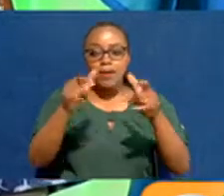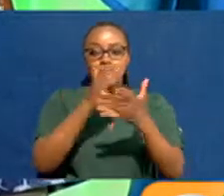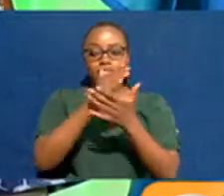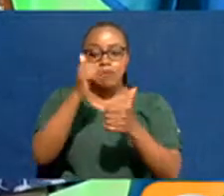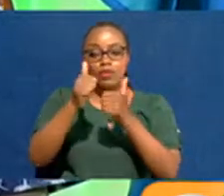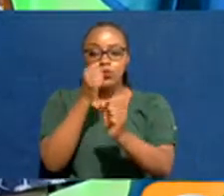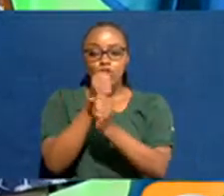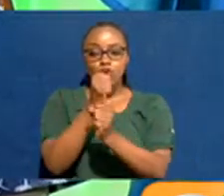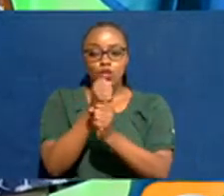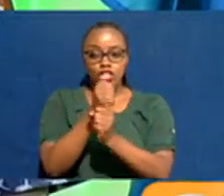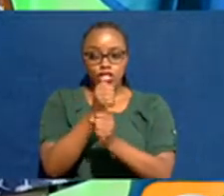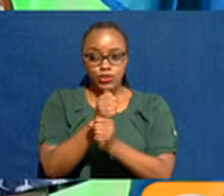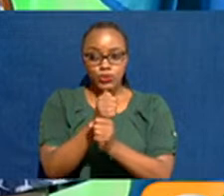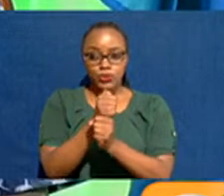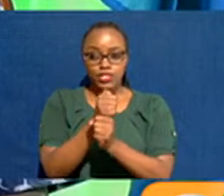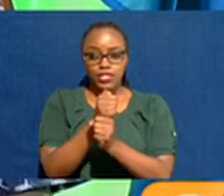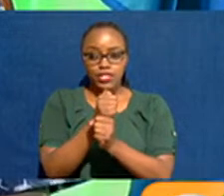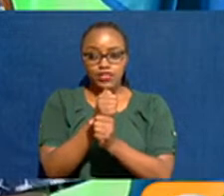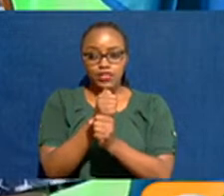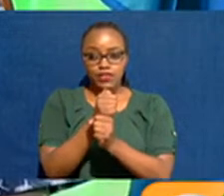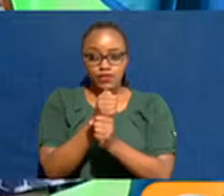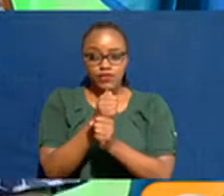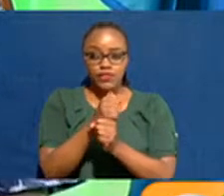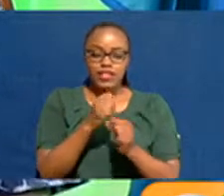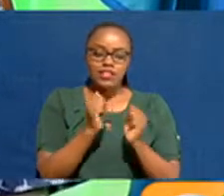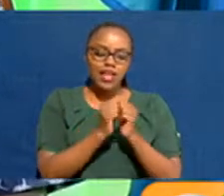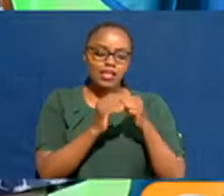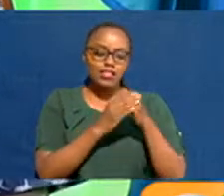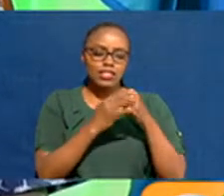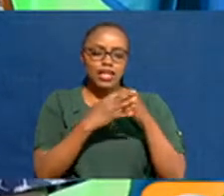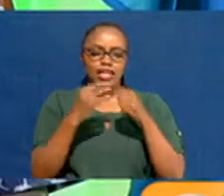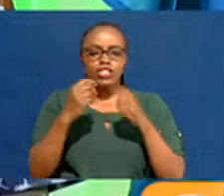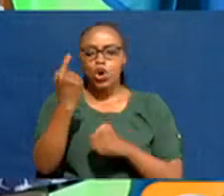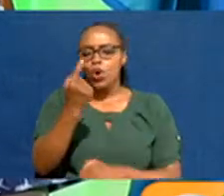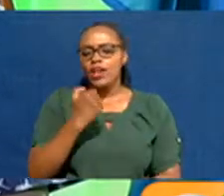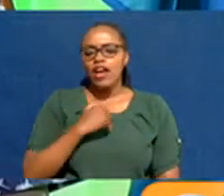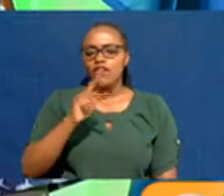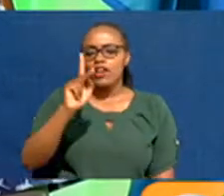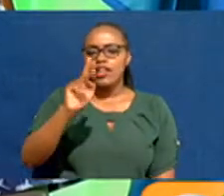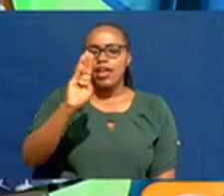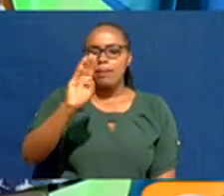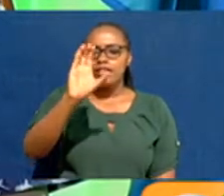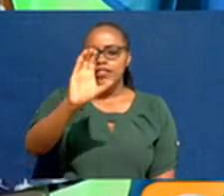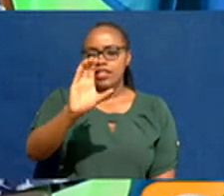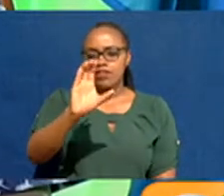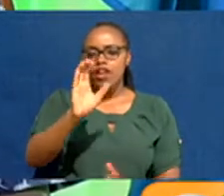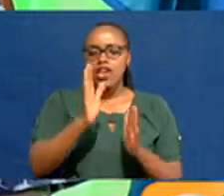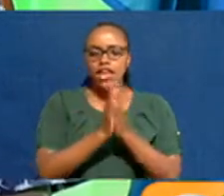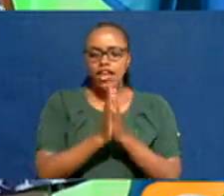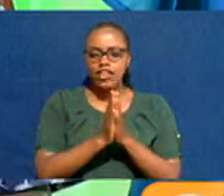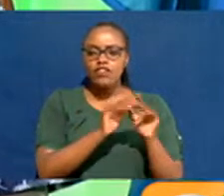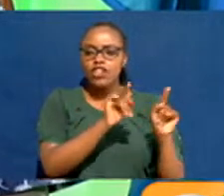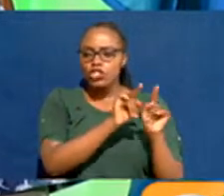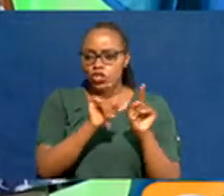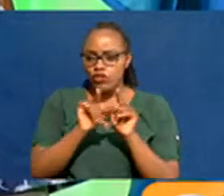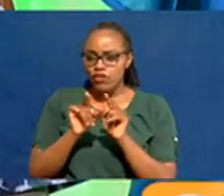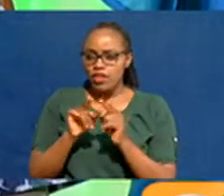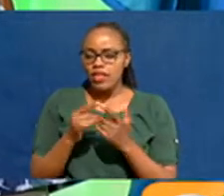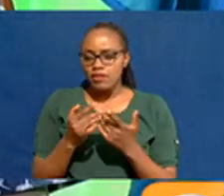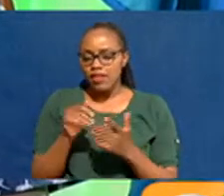this country. In the 80s, we only had KBC and the Voice of Kenya